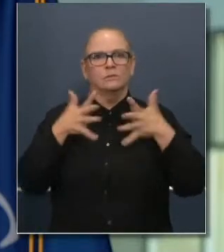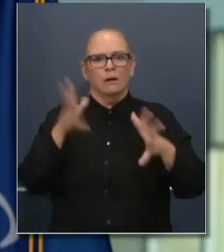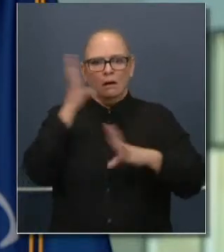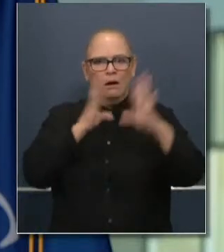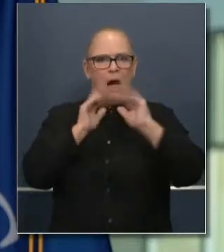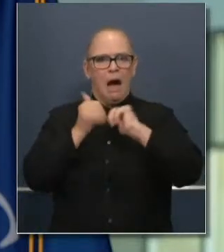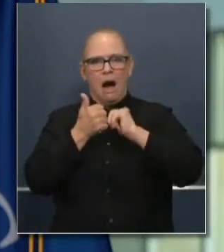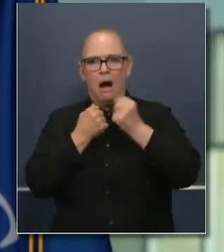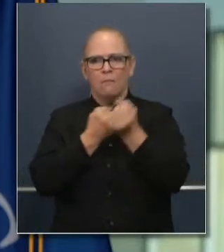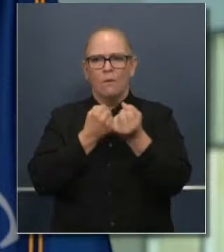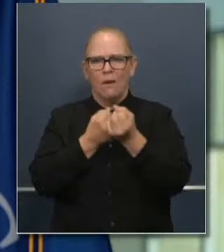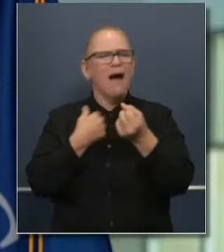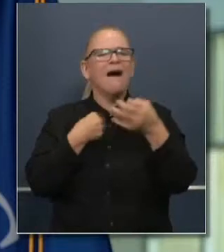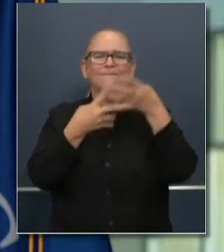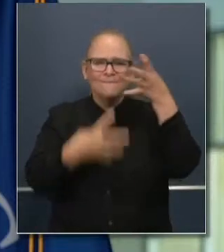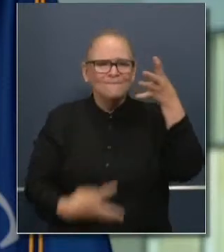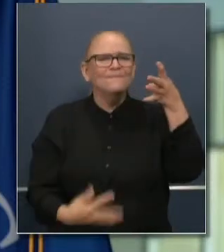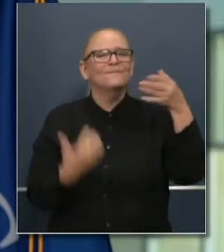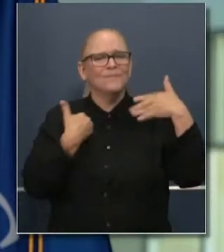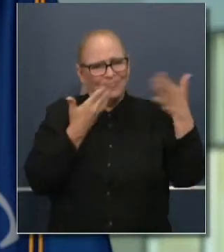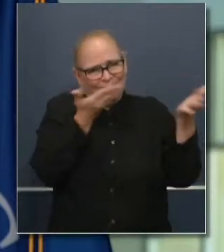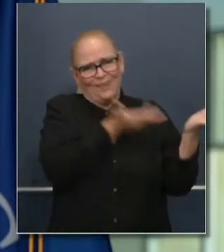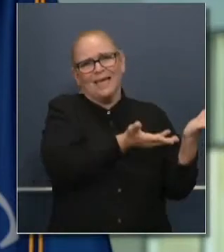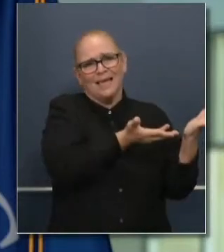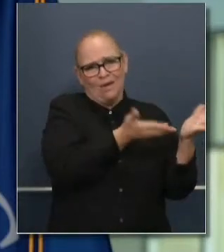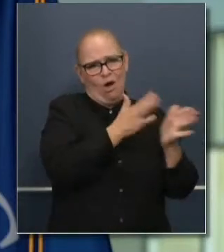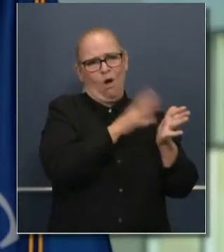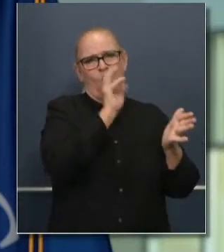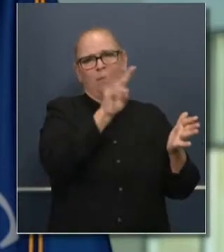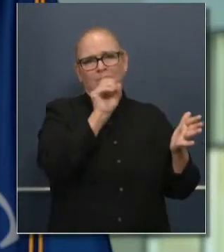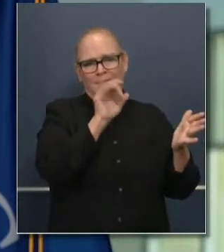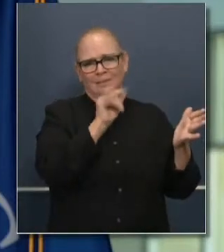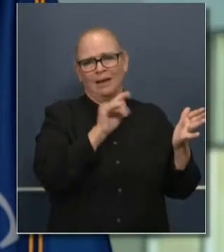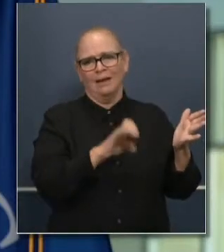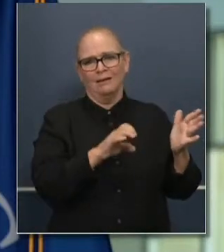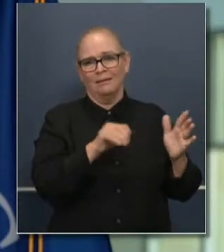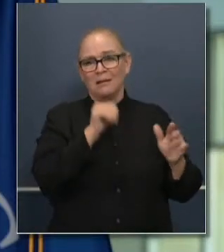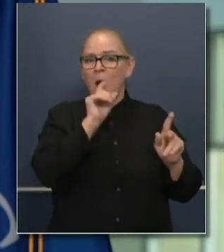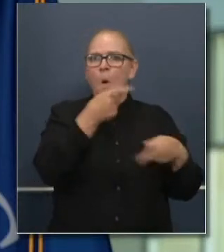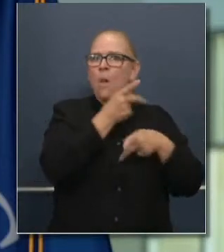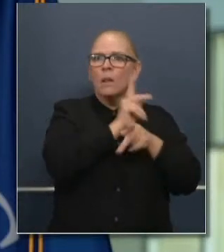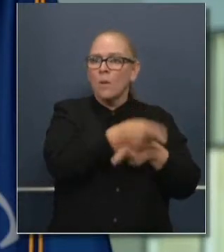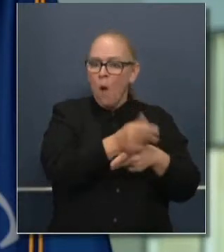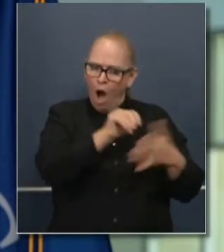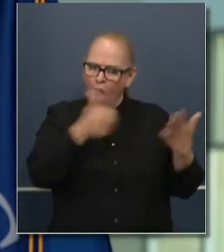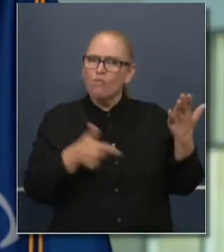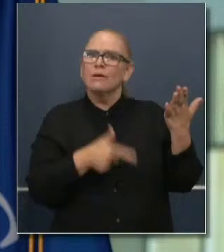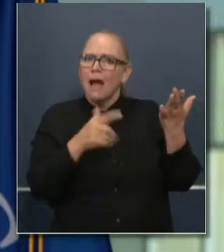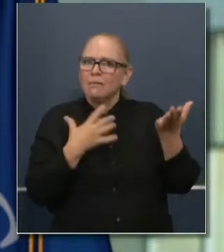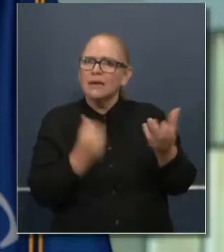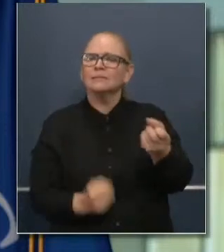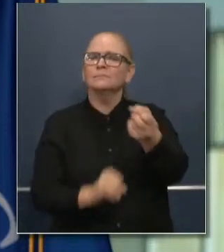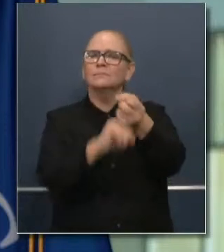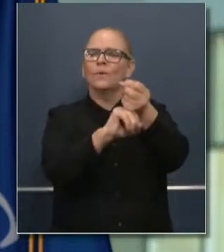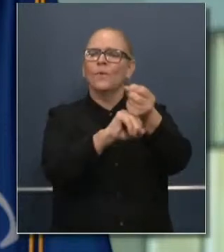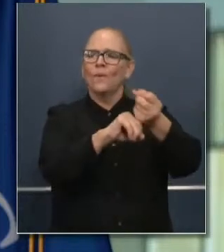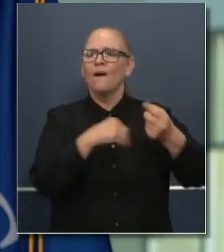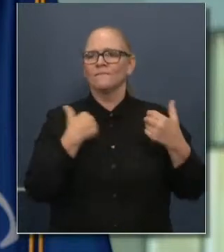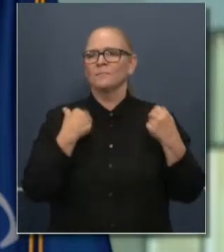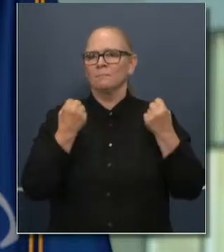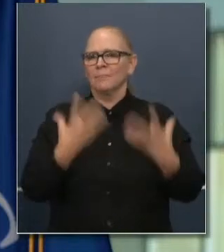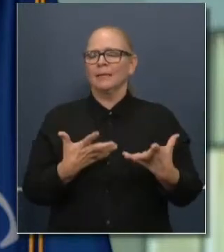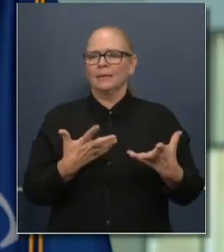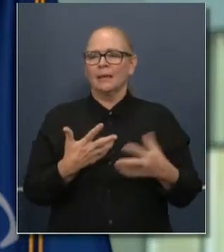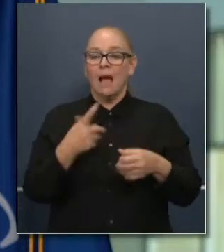of resources beyond just the direct business loans that the state has. There's also a lot of local